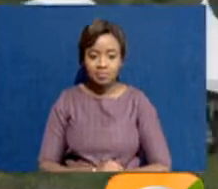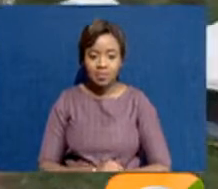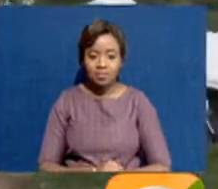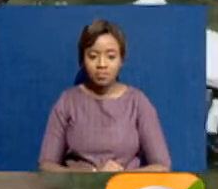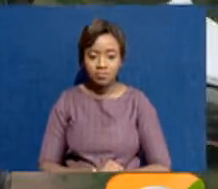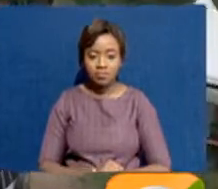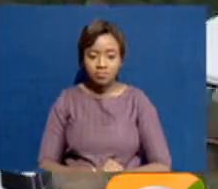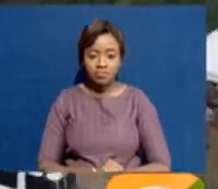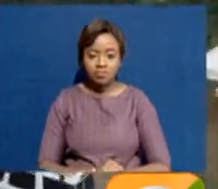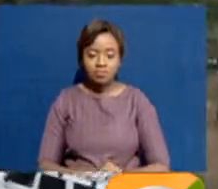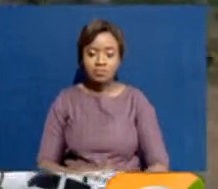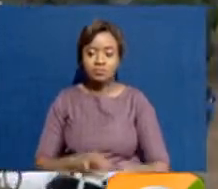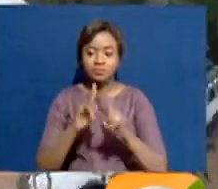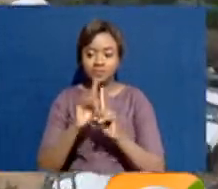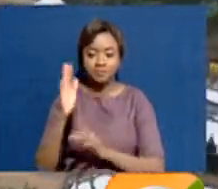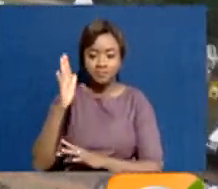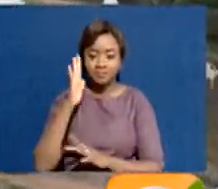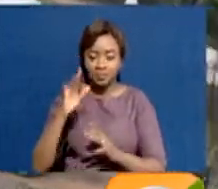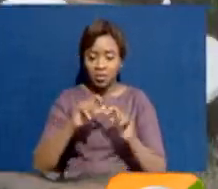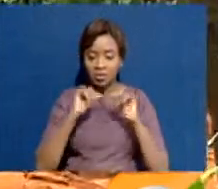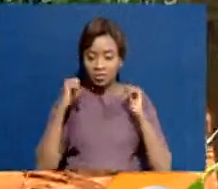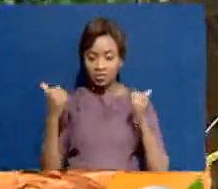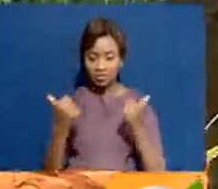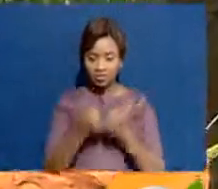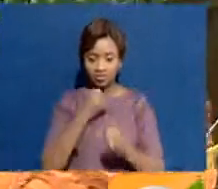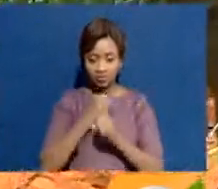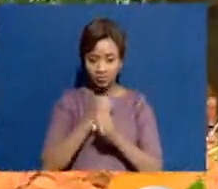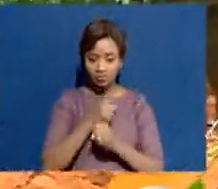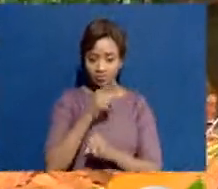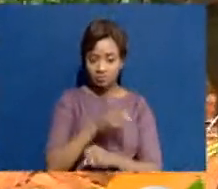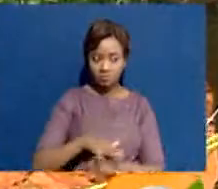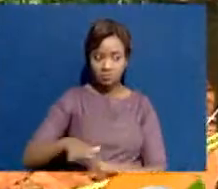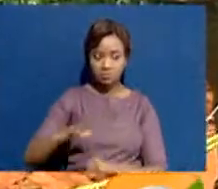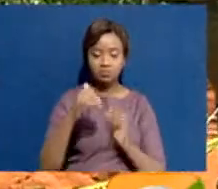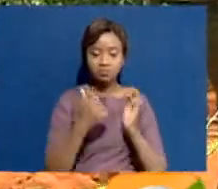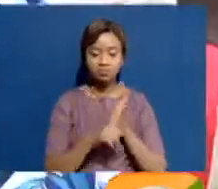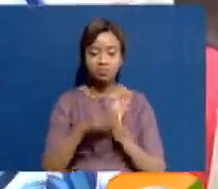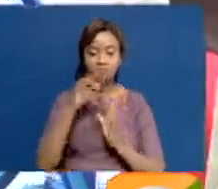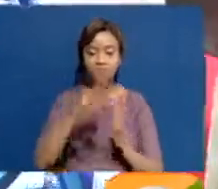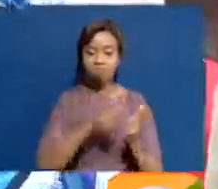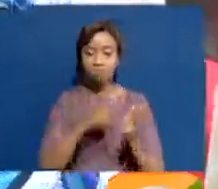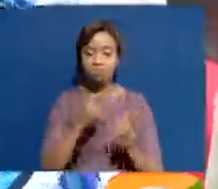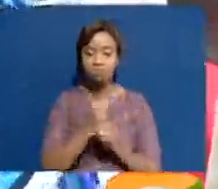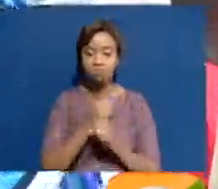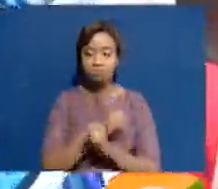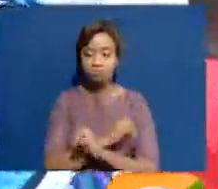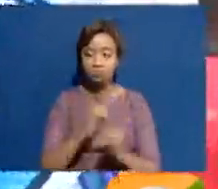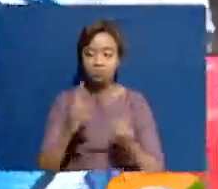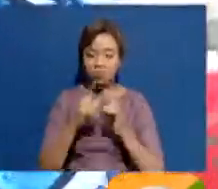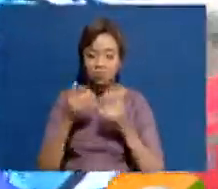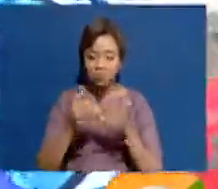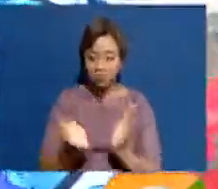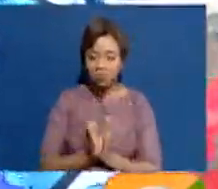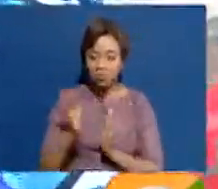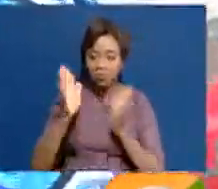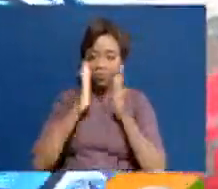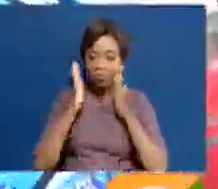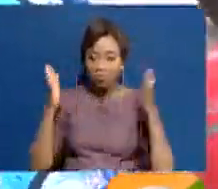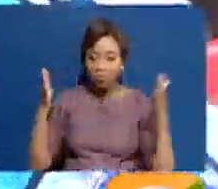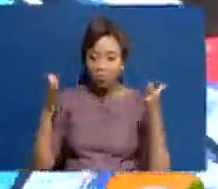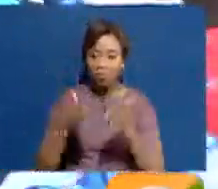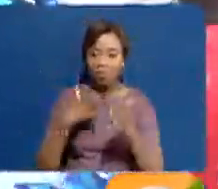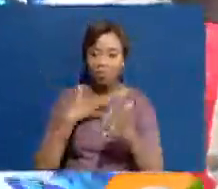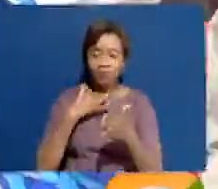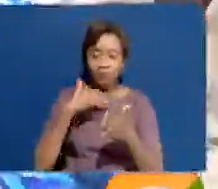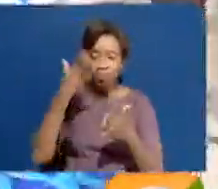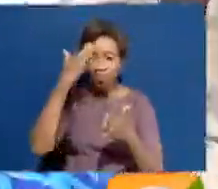While the security agents in the region continue to be blamed for failing to act, this family is now turning its focus and energy on finding out exactly